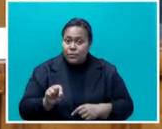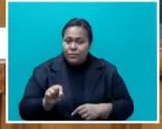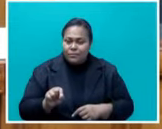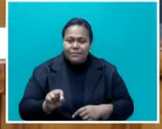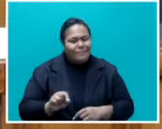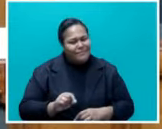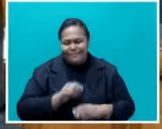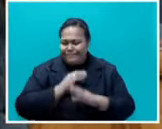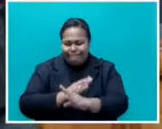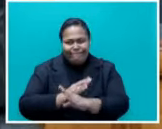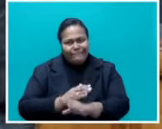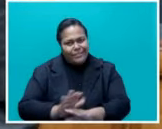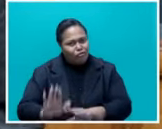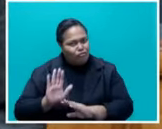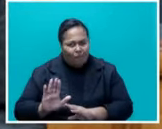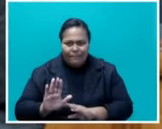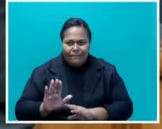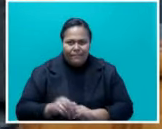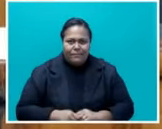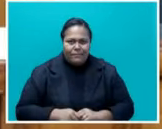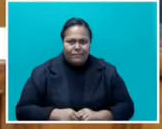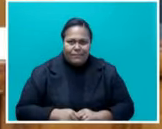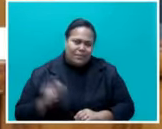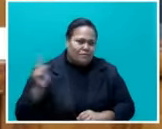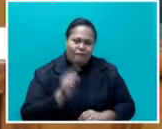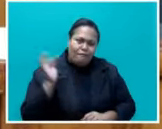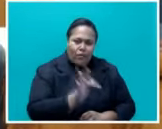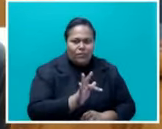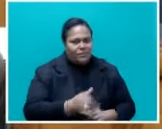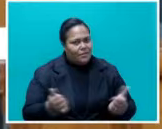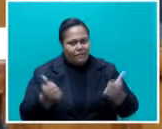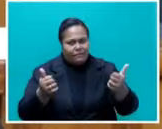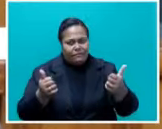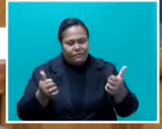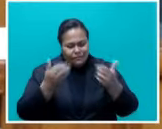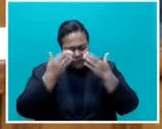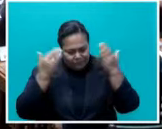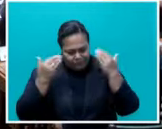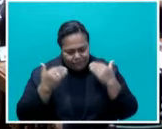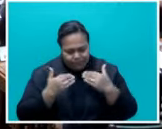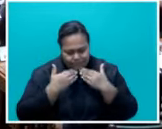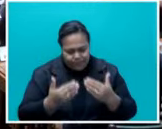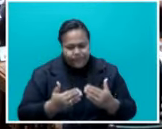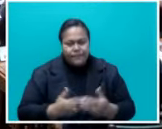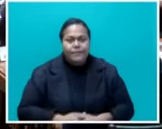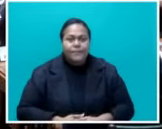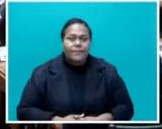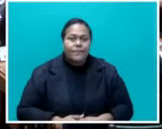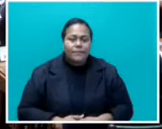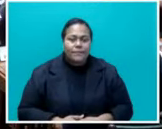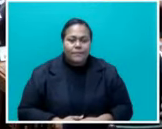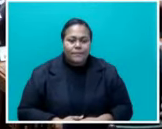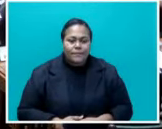stop this legislation of ambush in this House, Honorable Speaker. Thank you. I thank the Honourable Member for